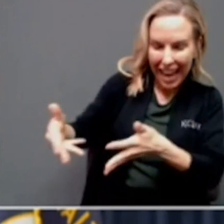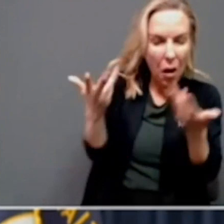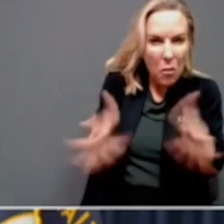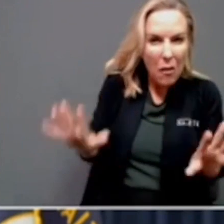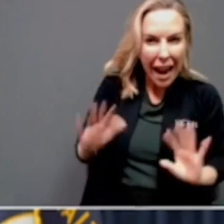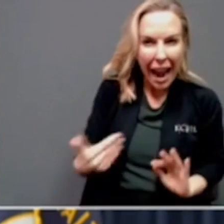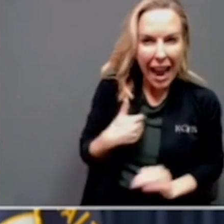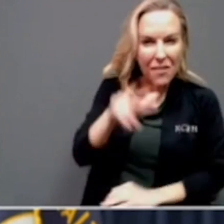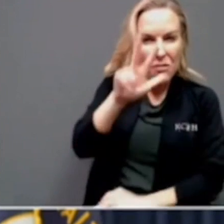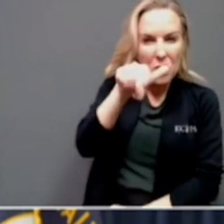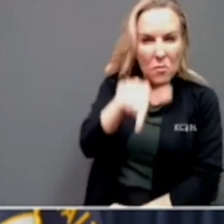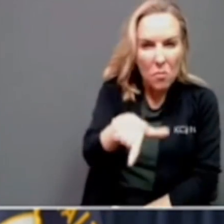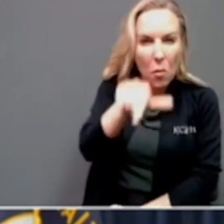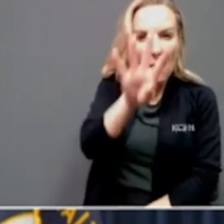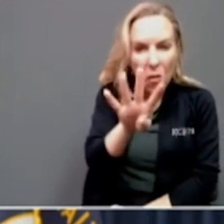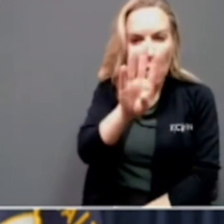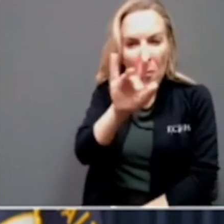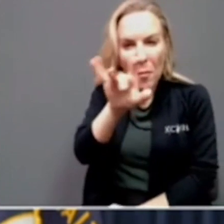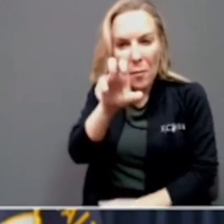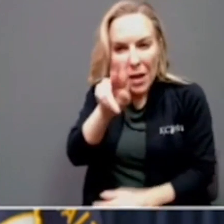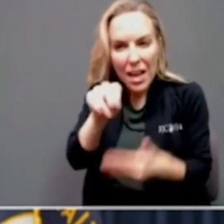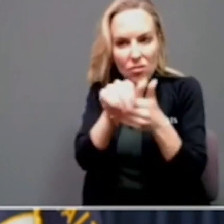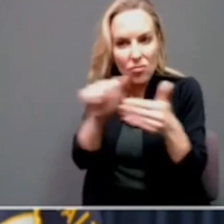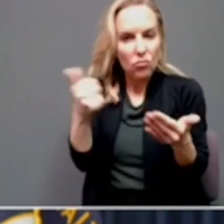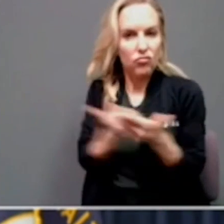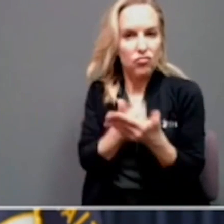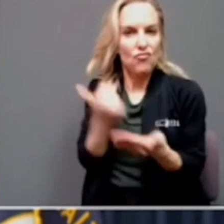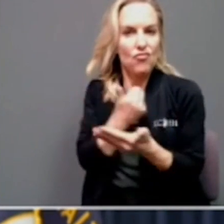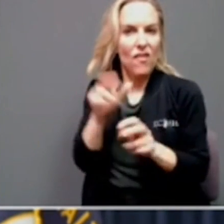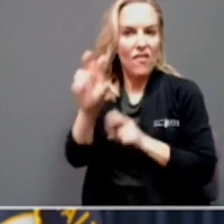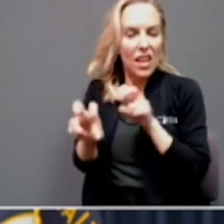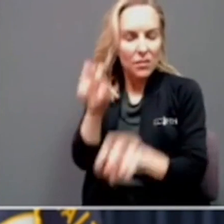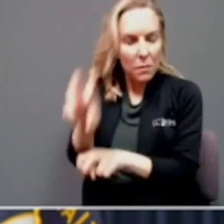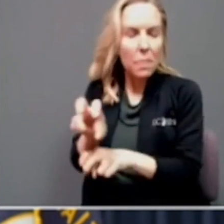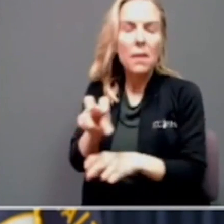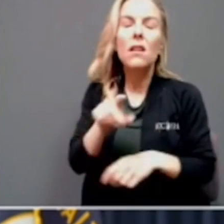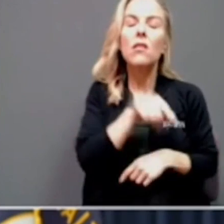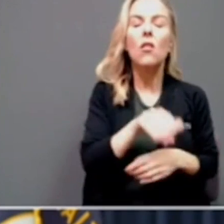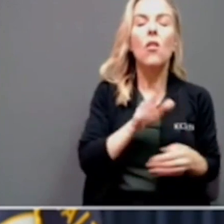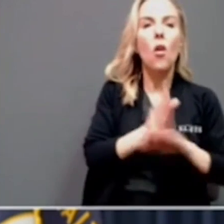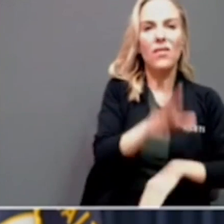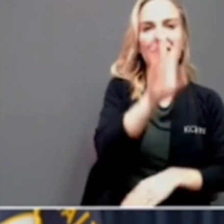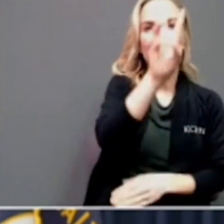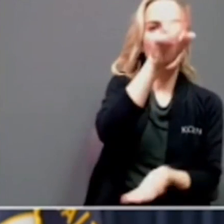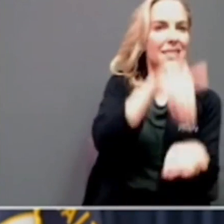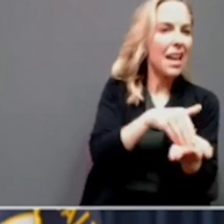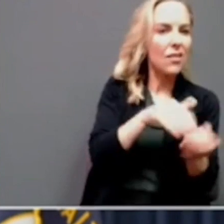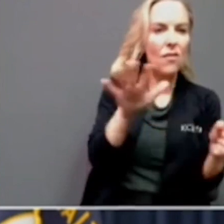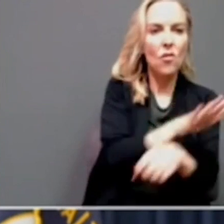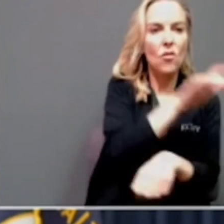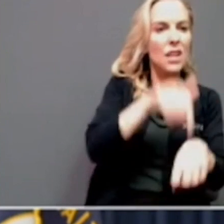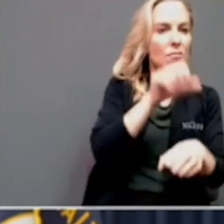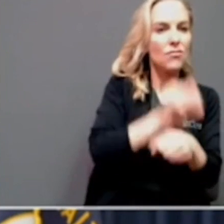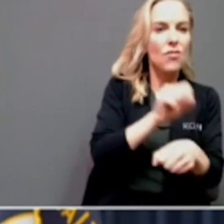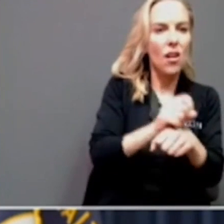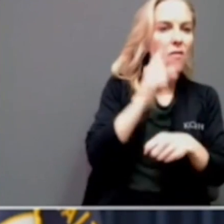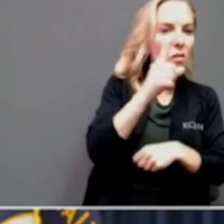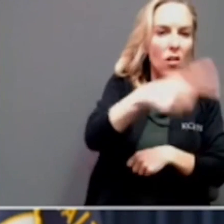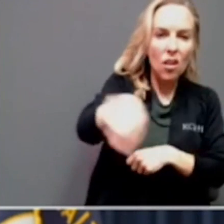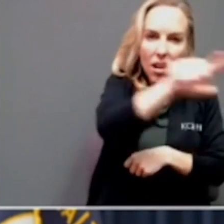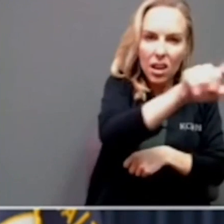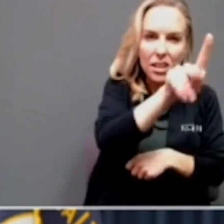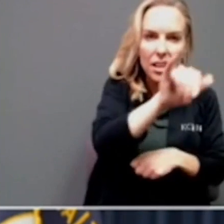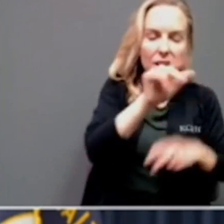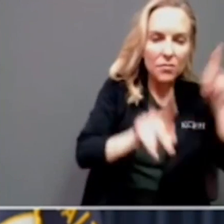$3.4 billion of new investment with over 6,000 full-time jobs for our residents. We typically see the majority of